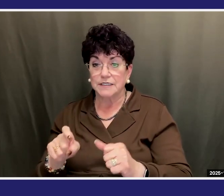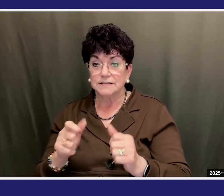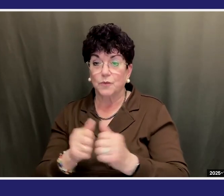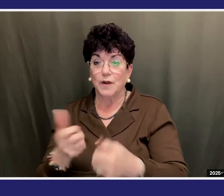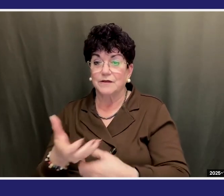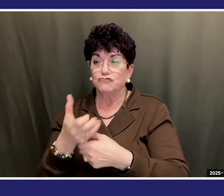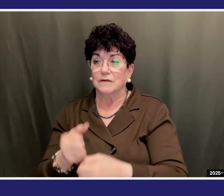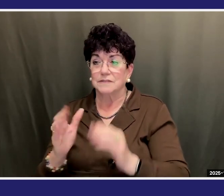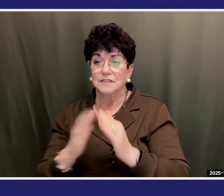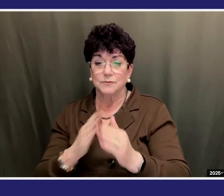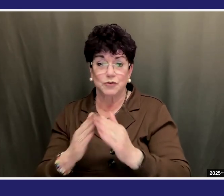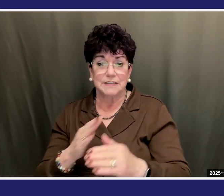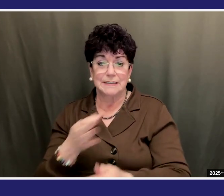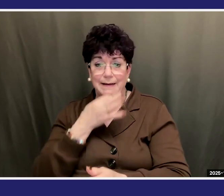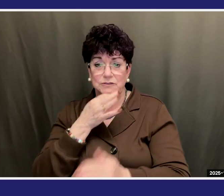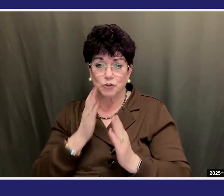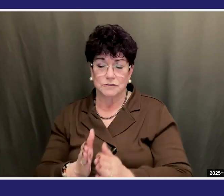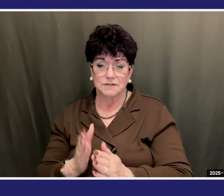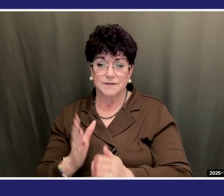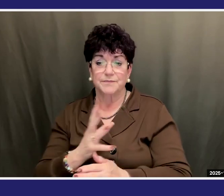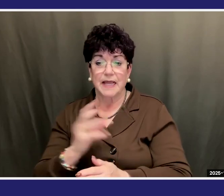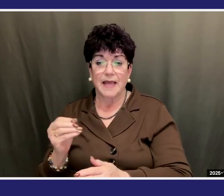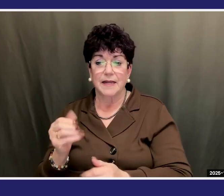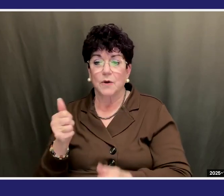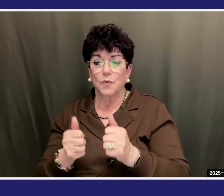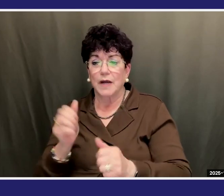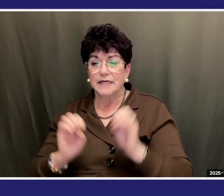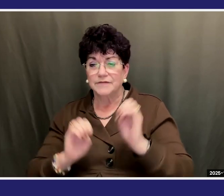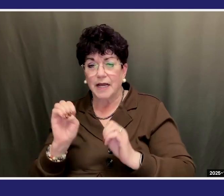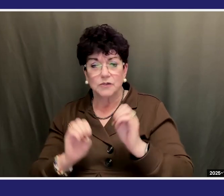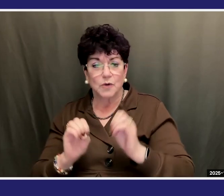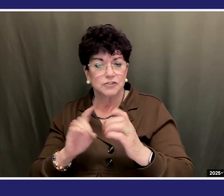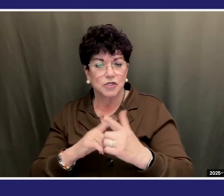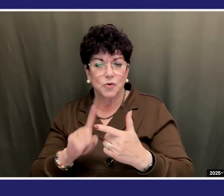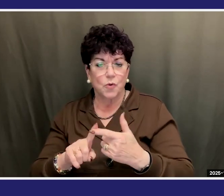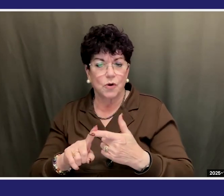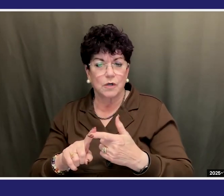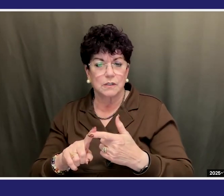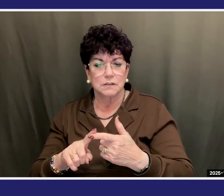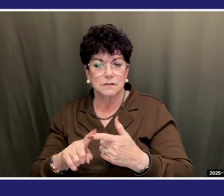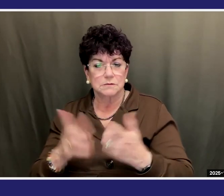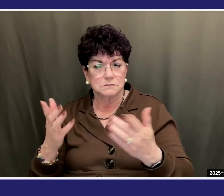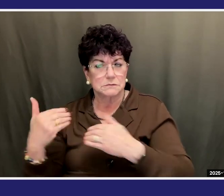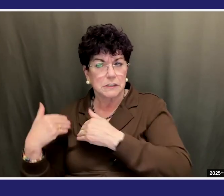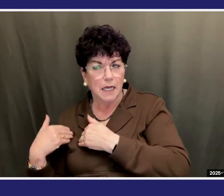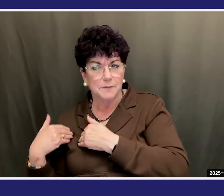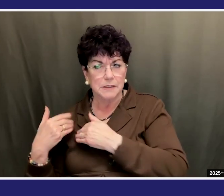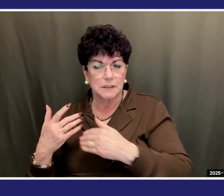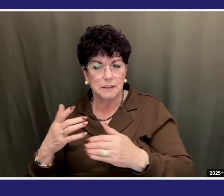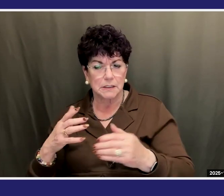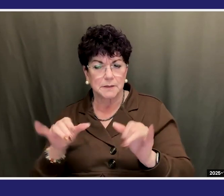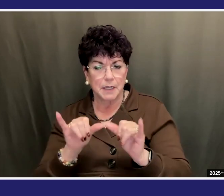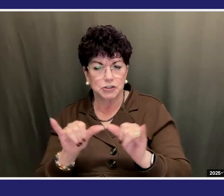community experts, and then what evaluation or accountability measures will be put in place to ensure that there is, in fact,